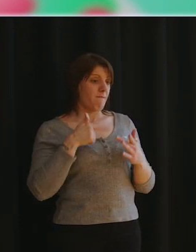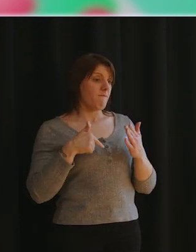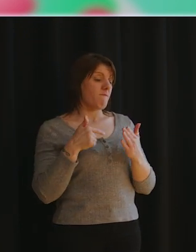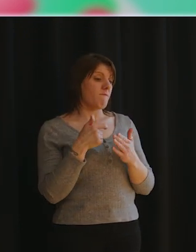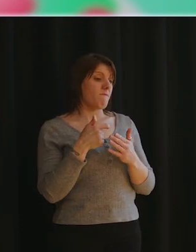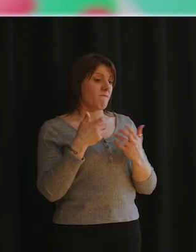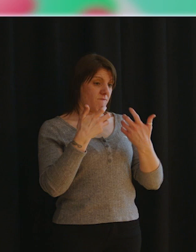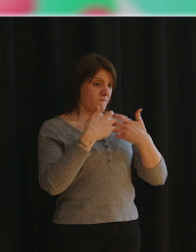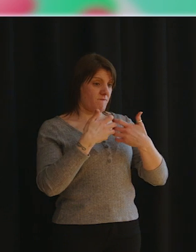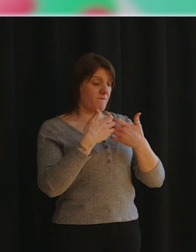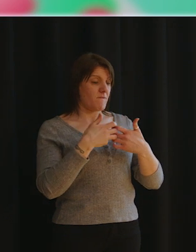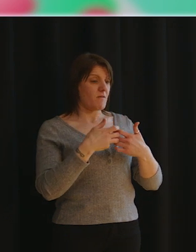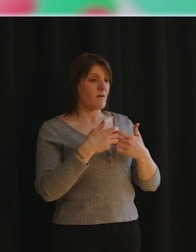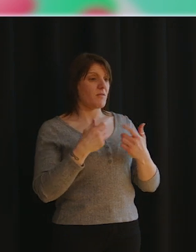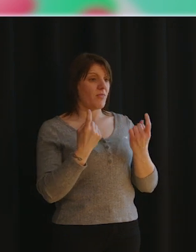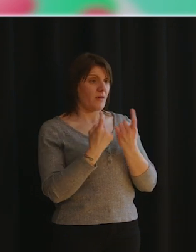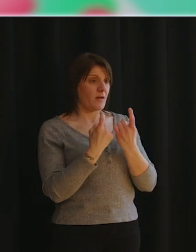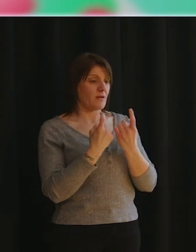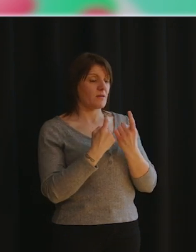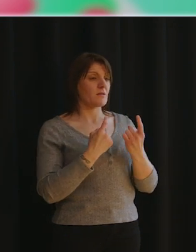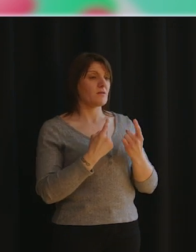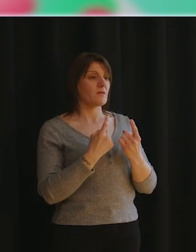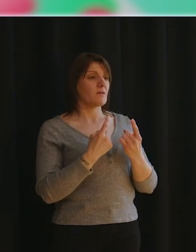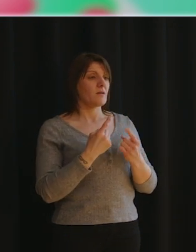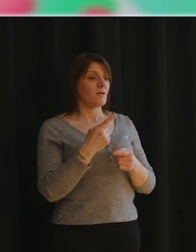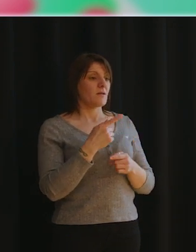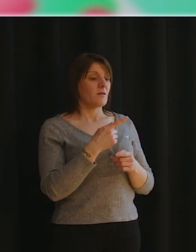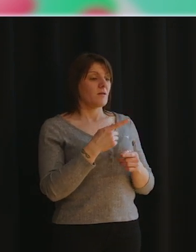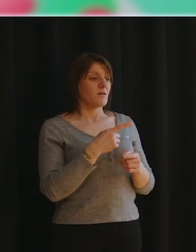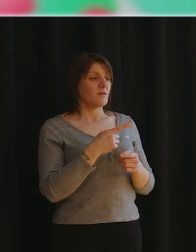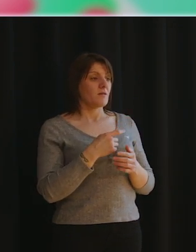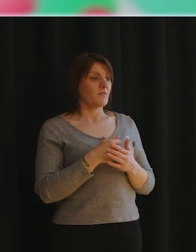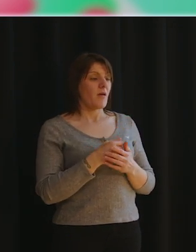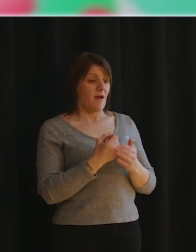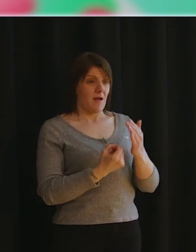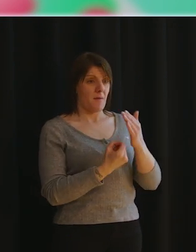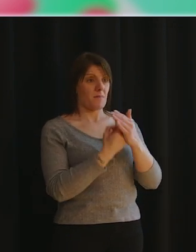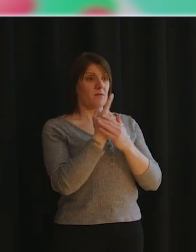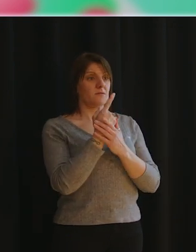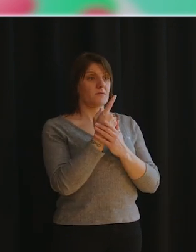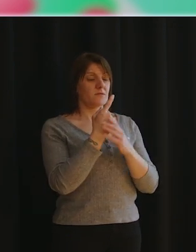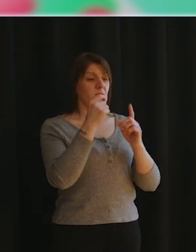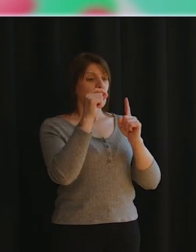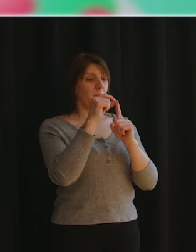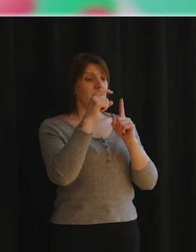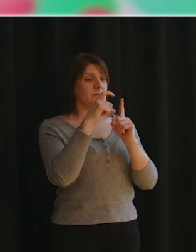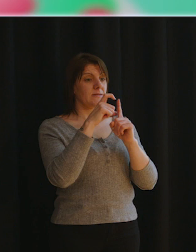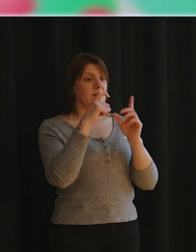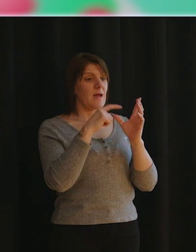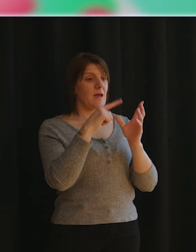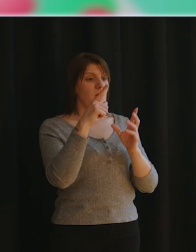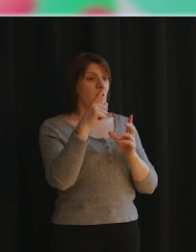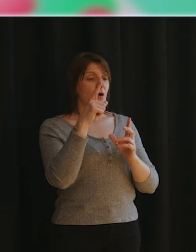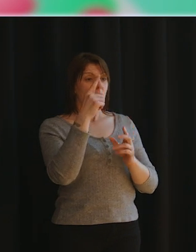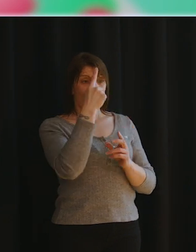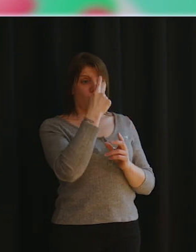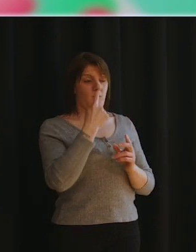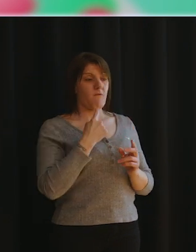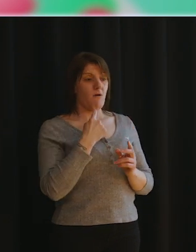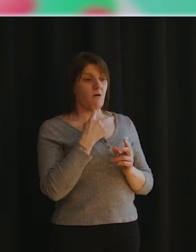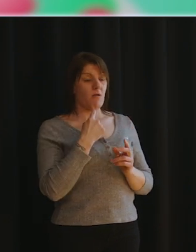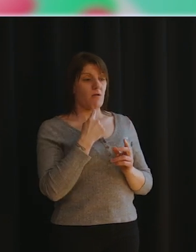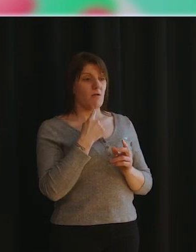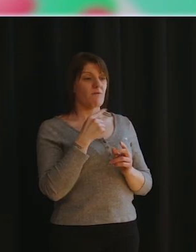element that does go on between in the PDA profile for the choices to be